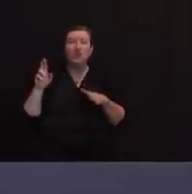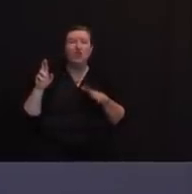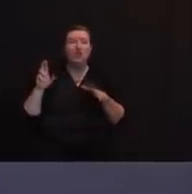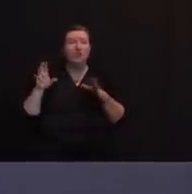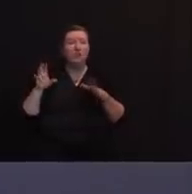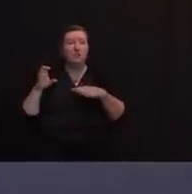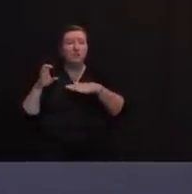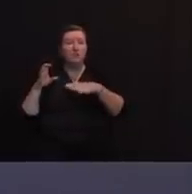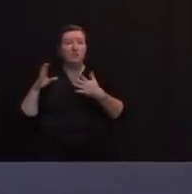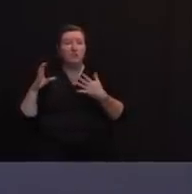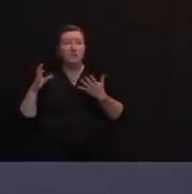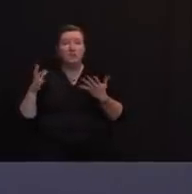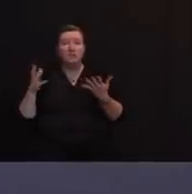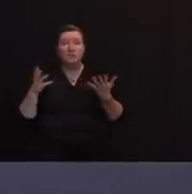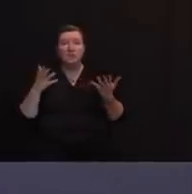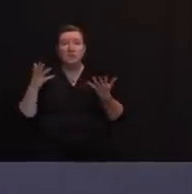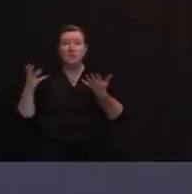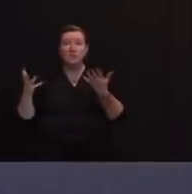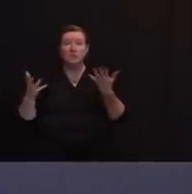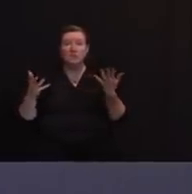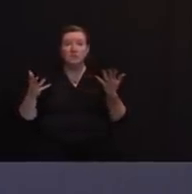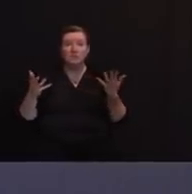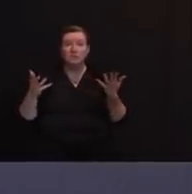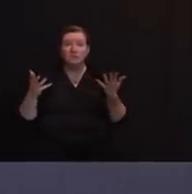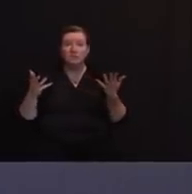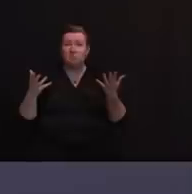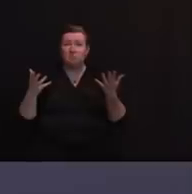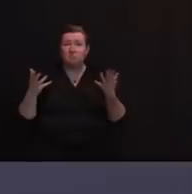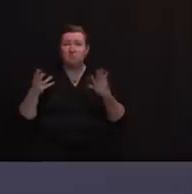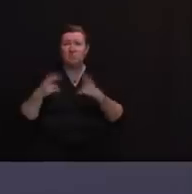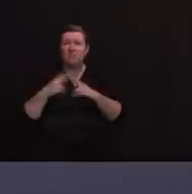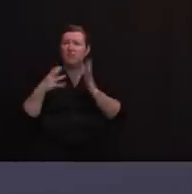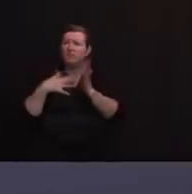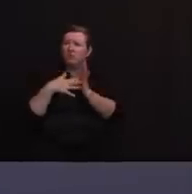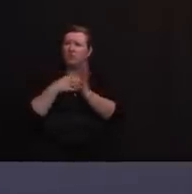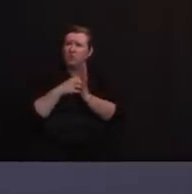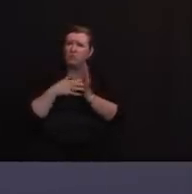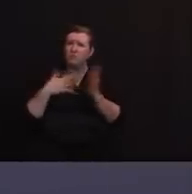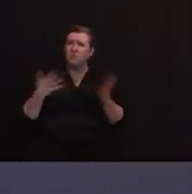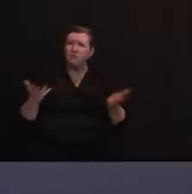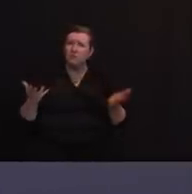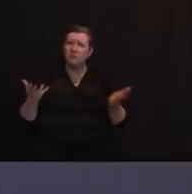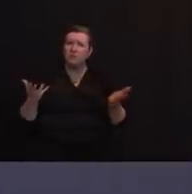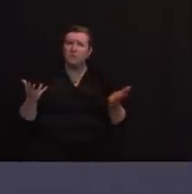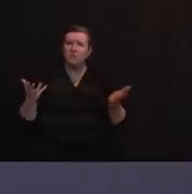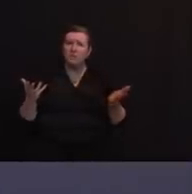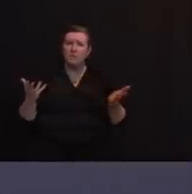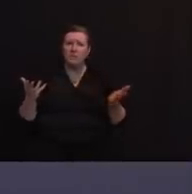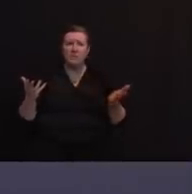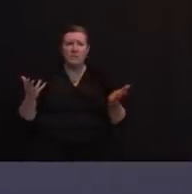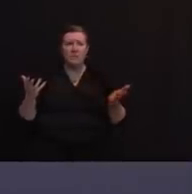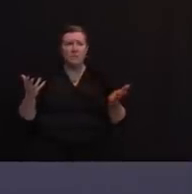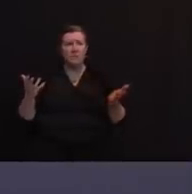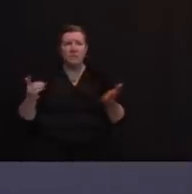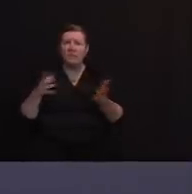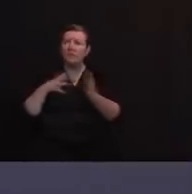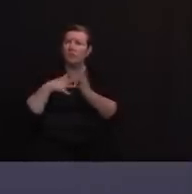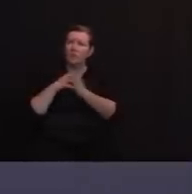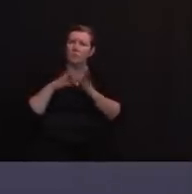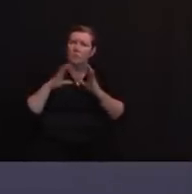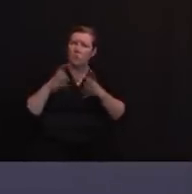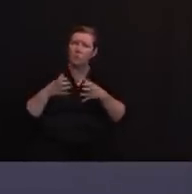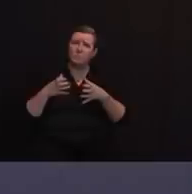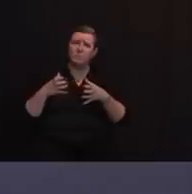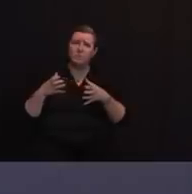vulnerable population, along with healthcare workers with direct patient contact. Shouldn't this vulnerable group at least be in